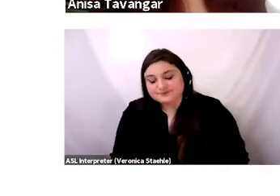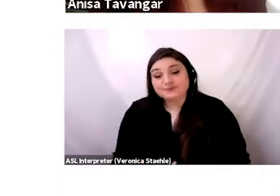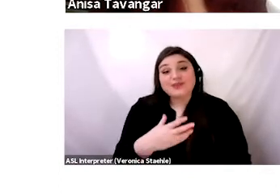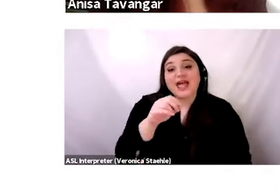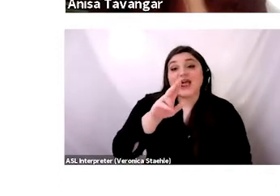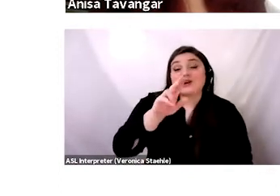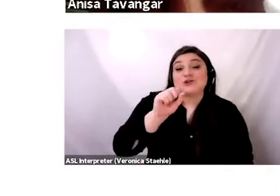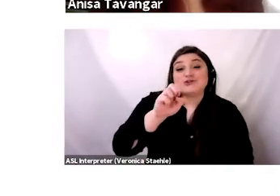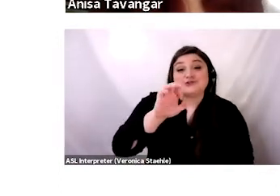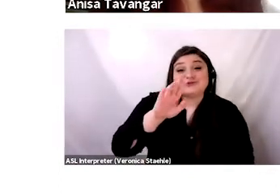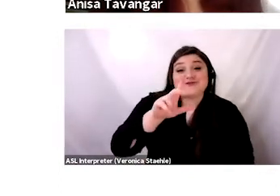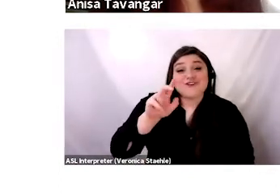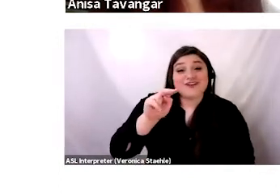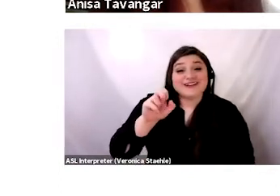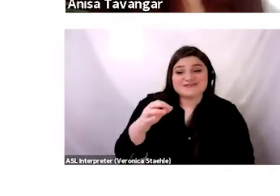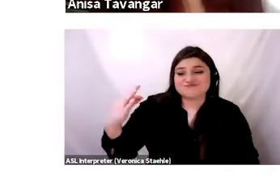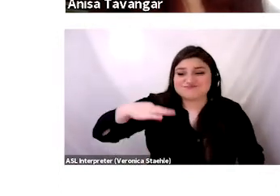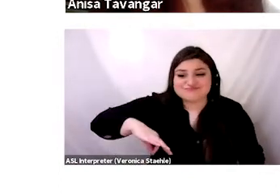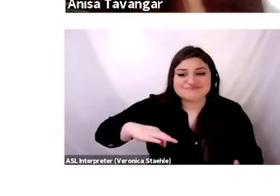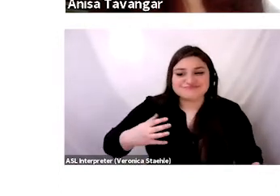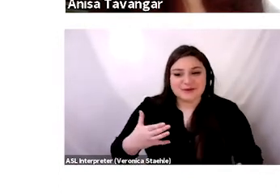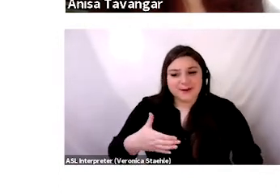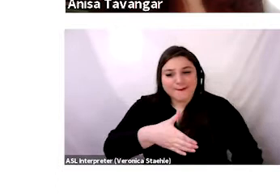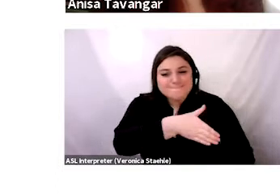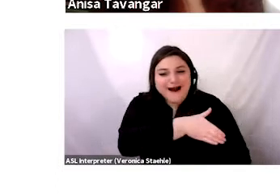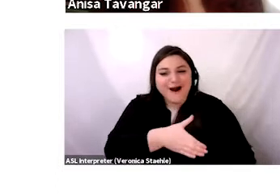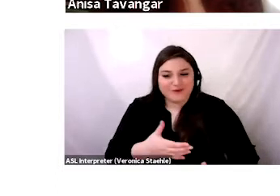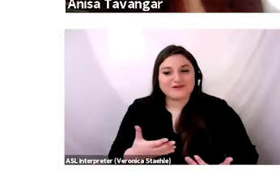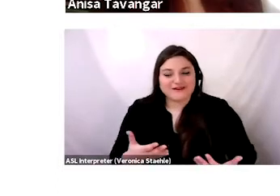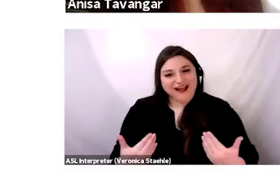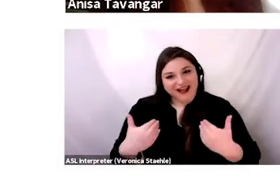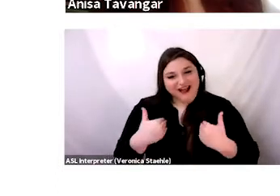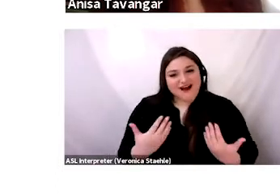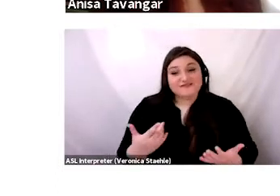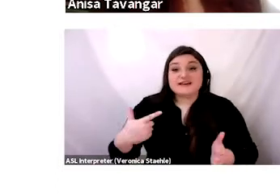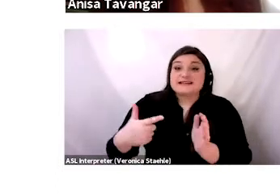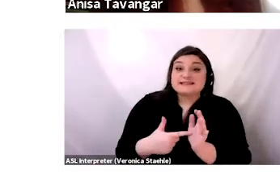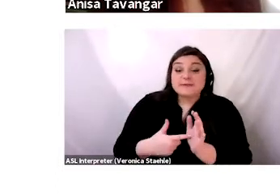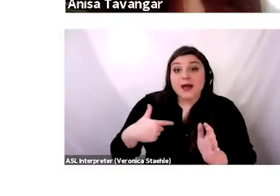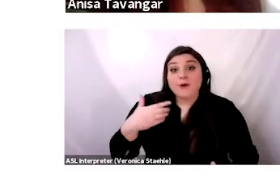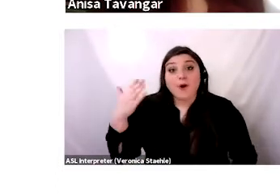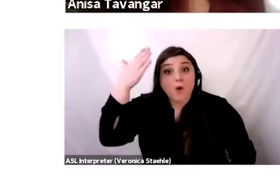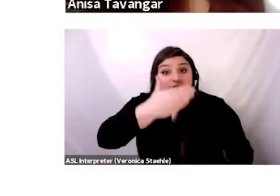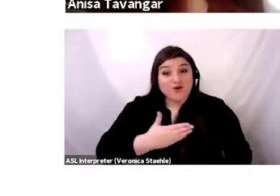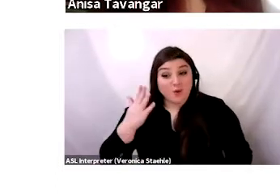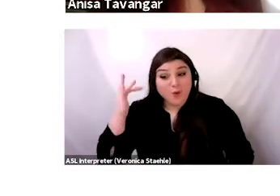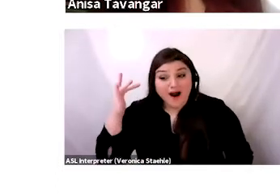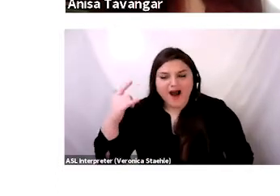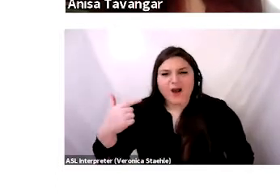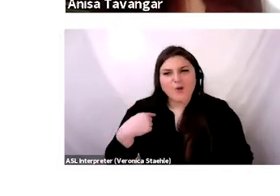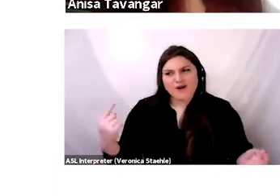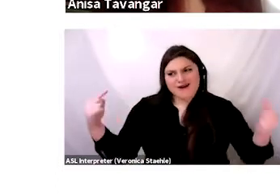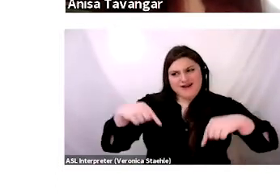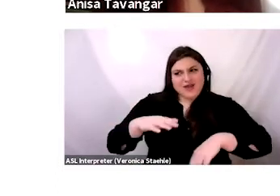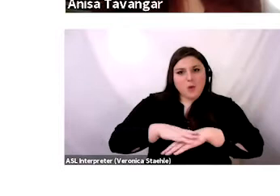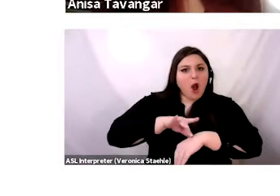that we forget as being a spiritual quality, that there is power in usefulness, because we're not simply